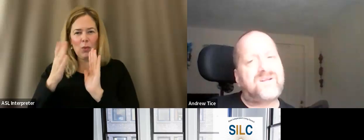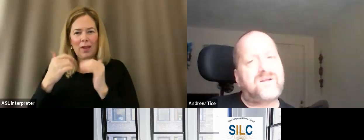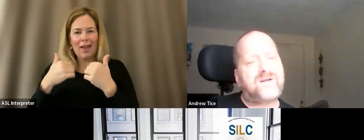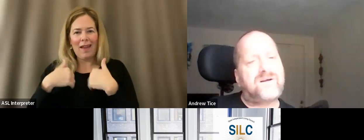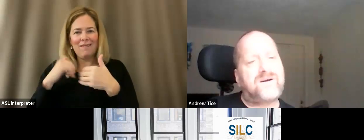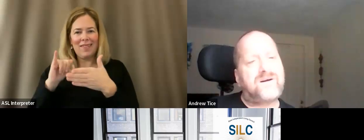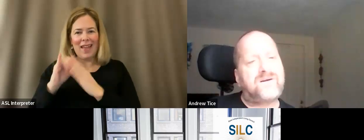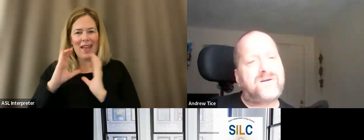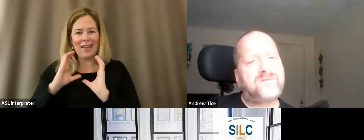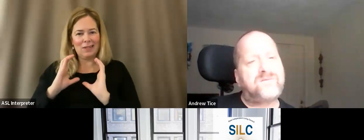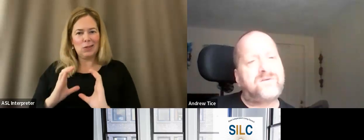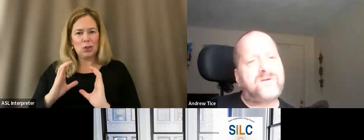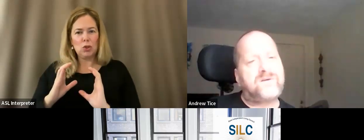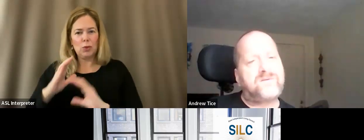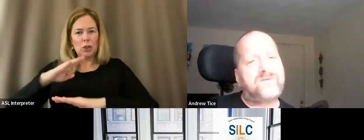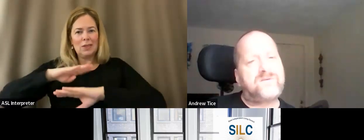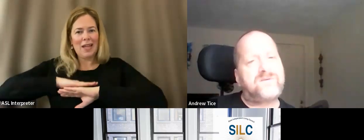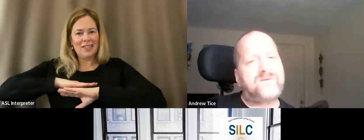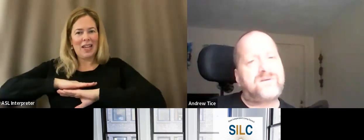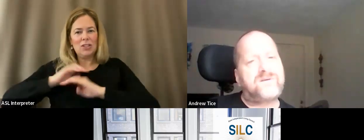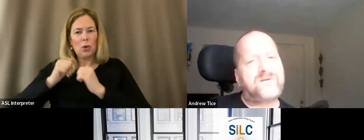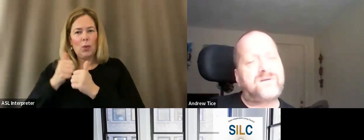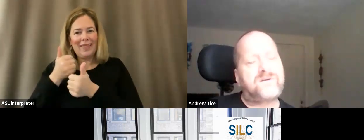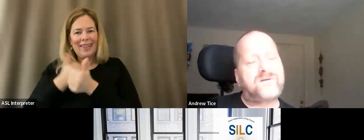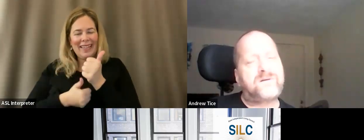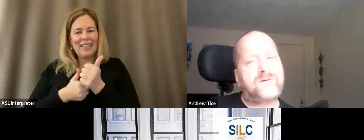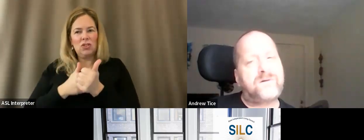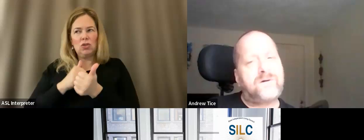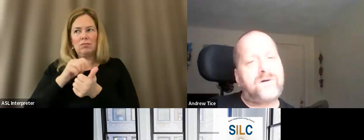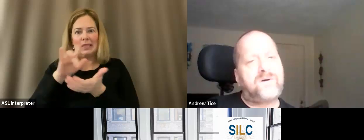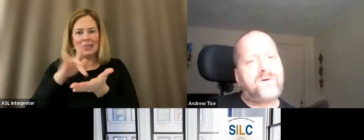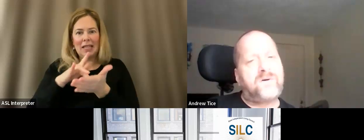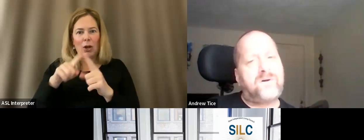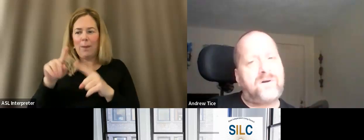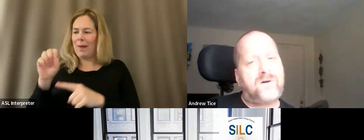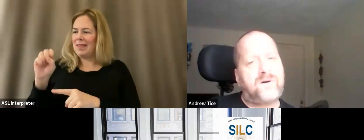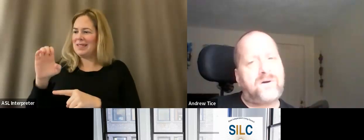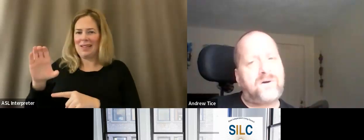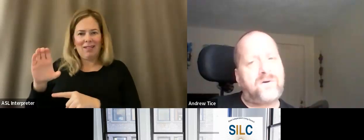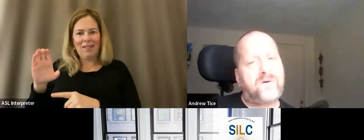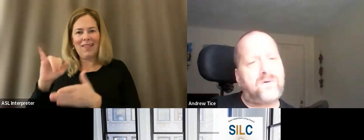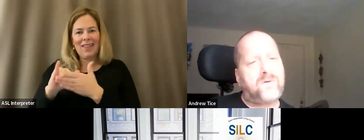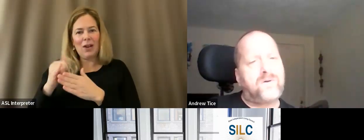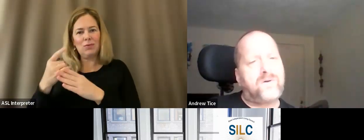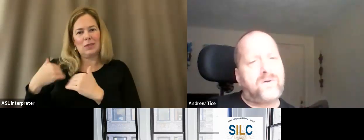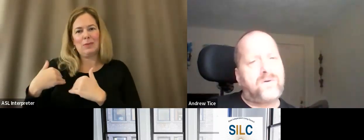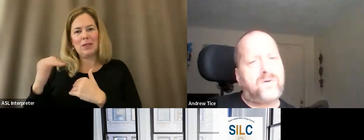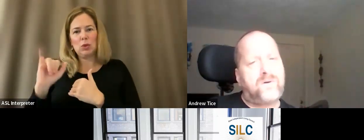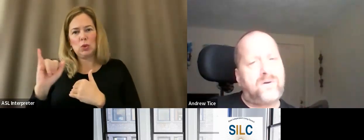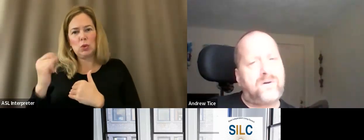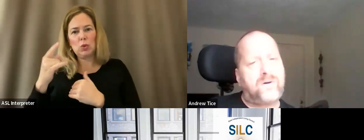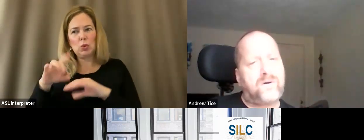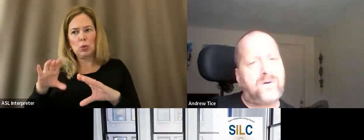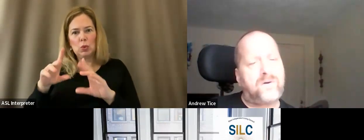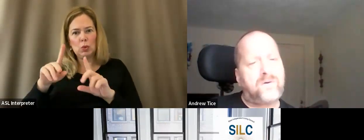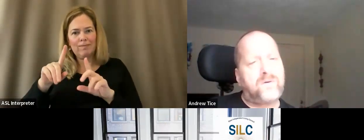done by each center. But the silk is also responsible to do a survey of all of the people in the state to see